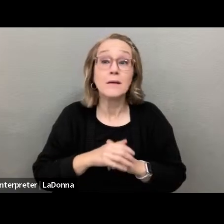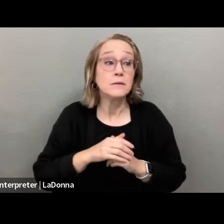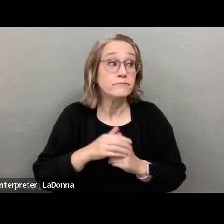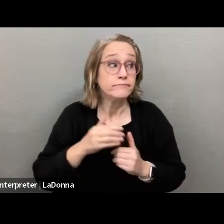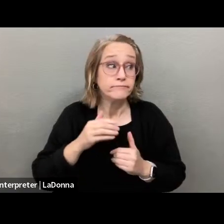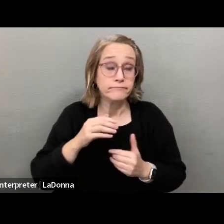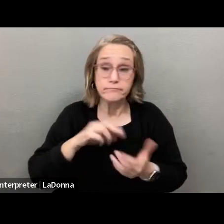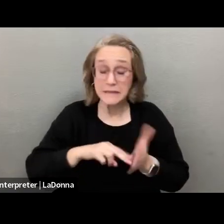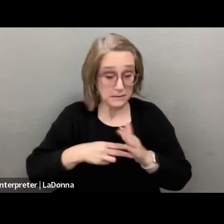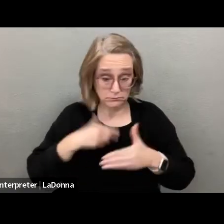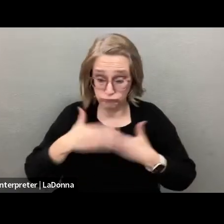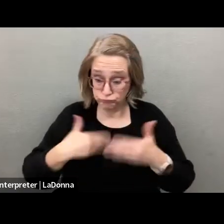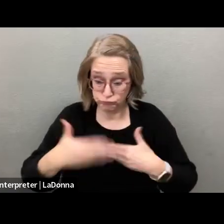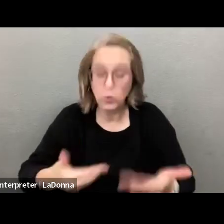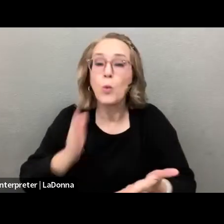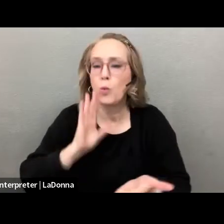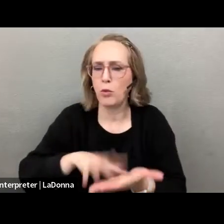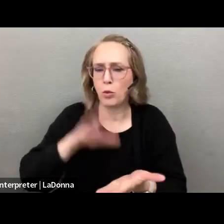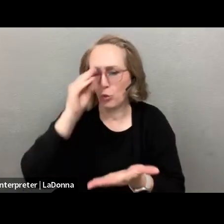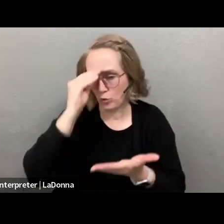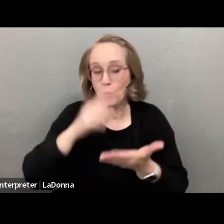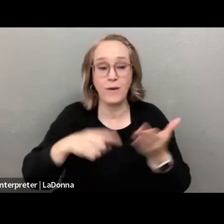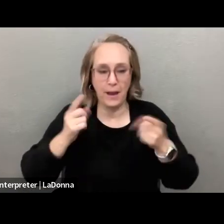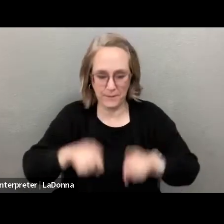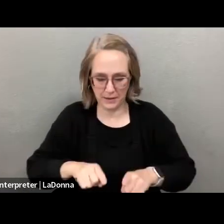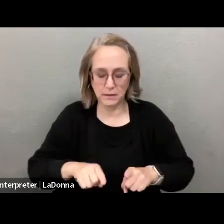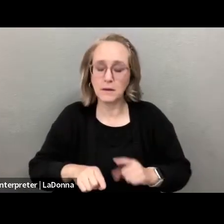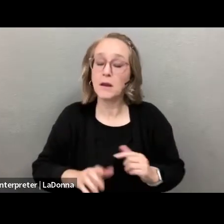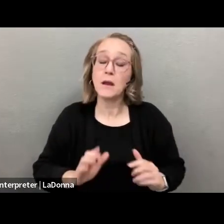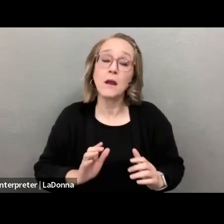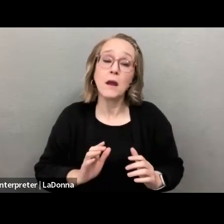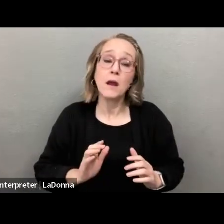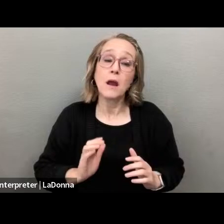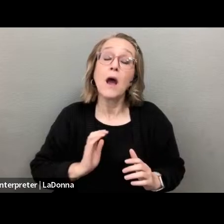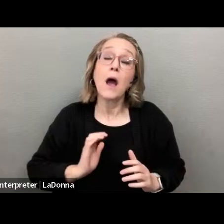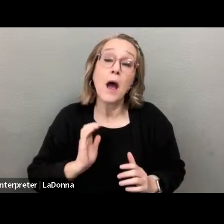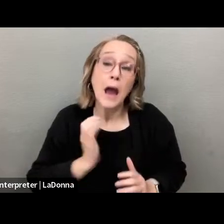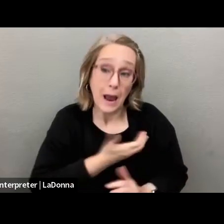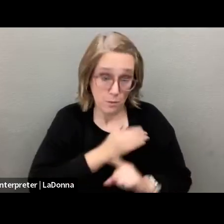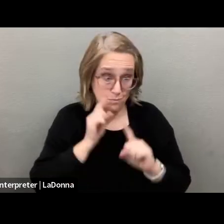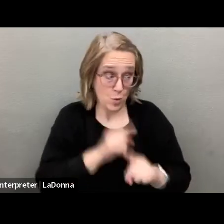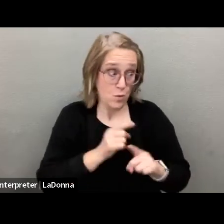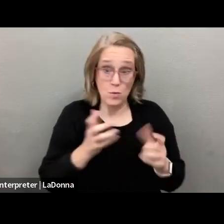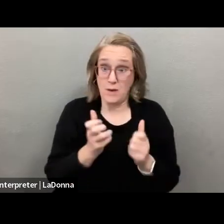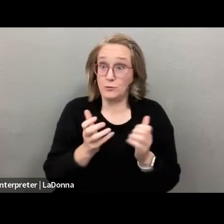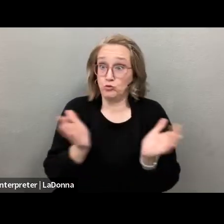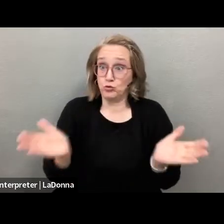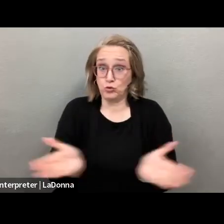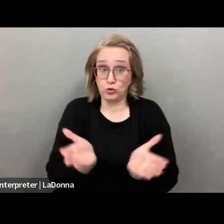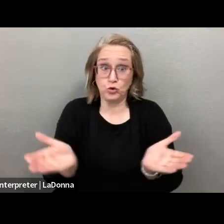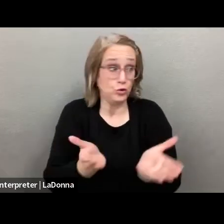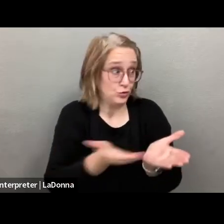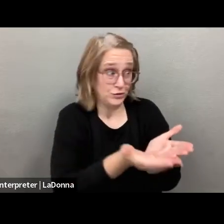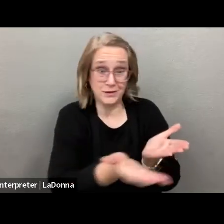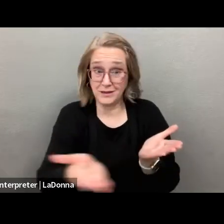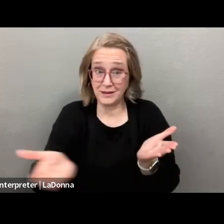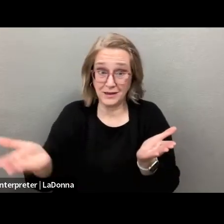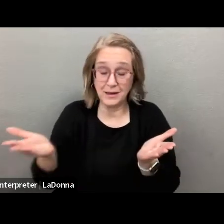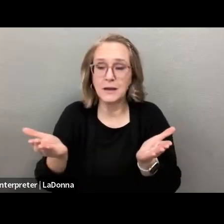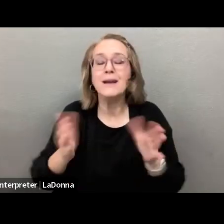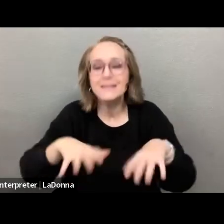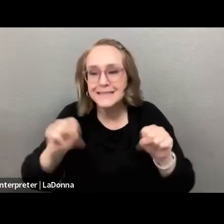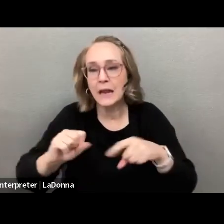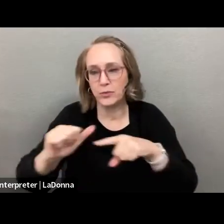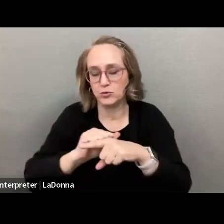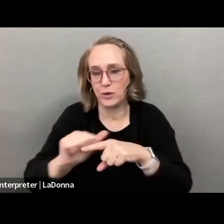happened eventually. What we do want to encourage is to take that training,